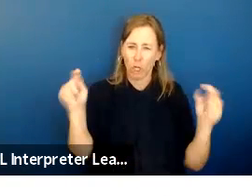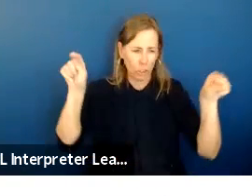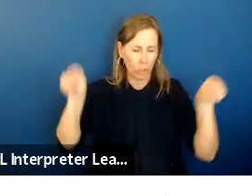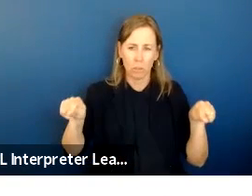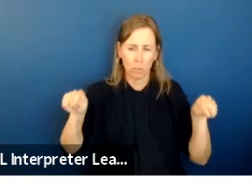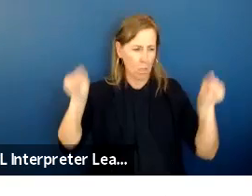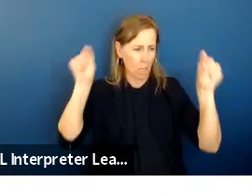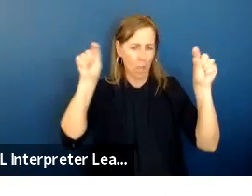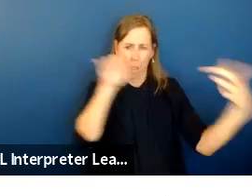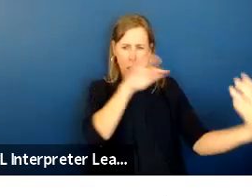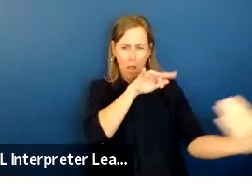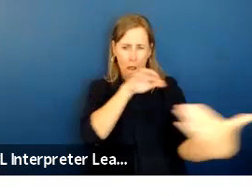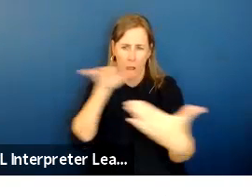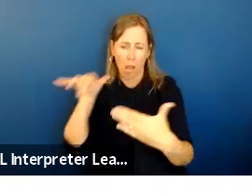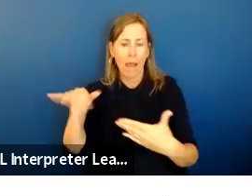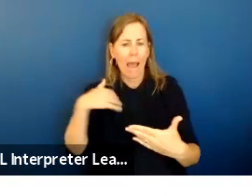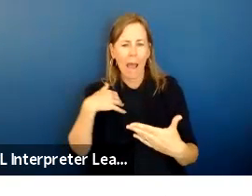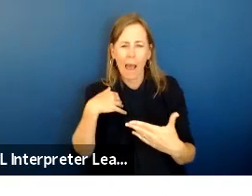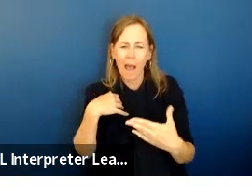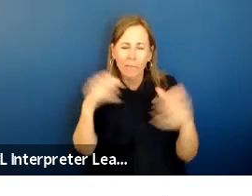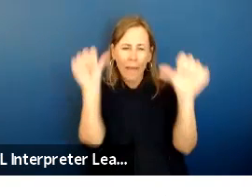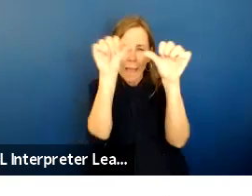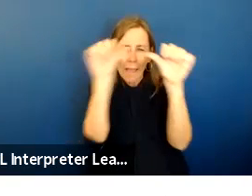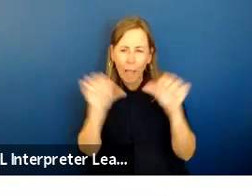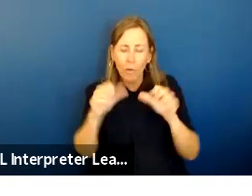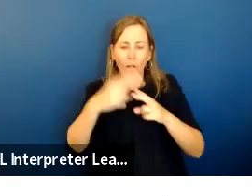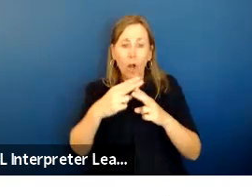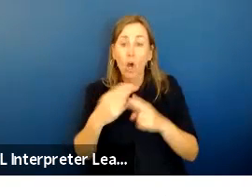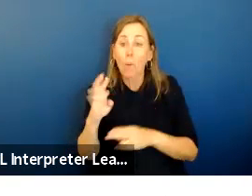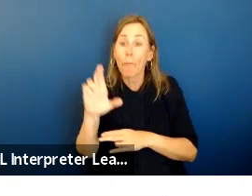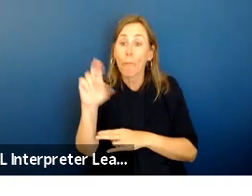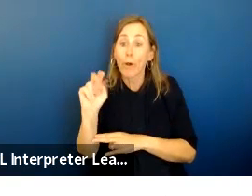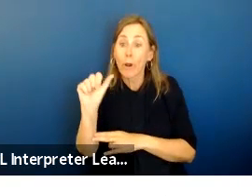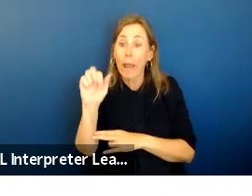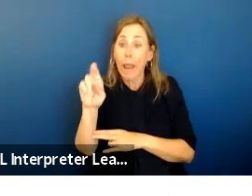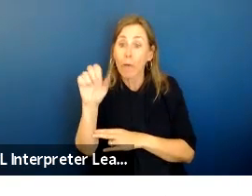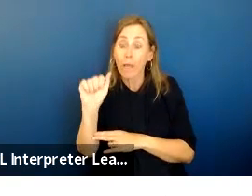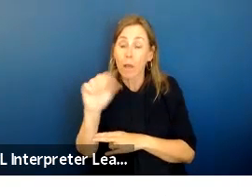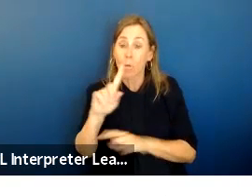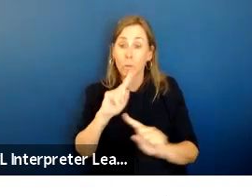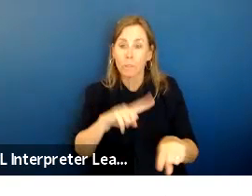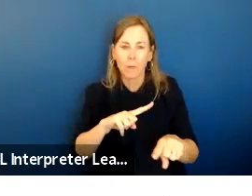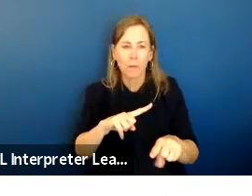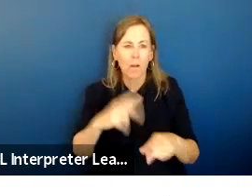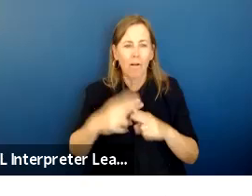a burn area emergency response report, or what it's generally referred to as a BEAR